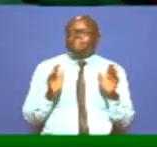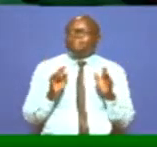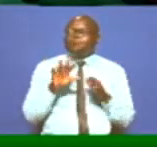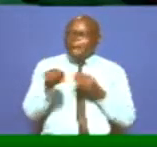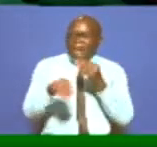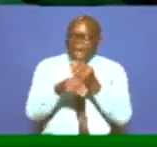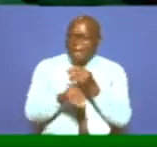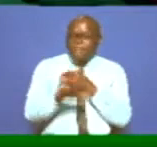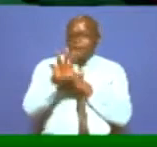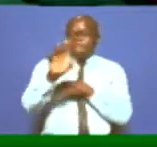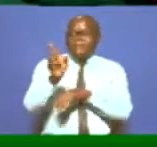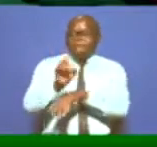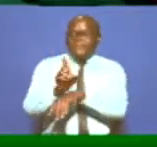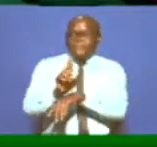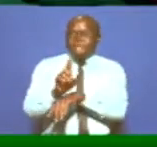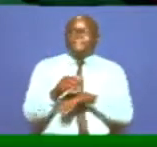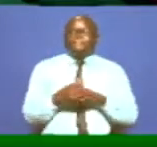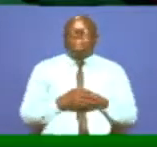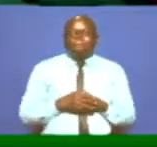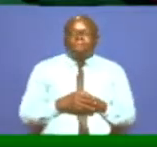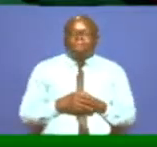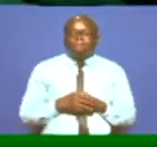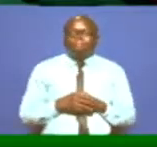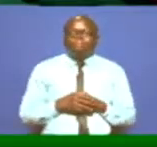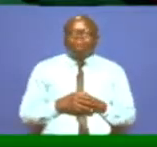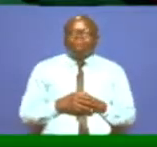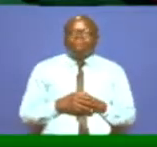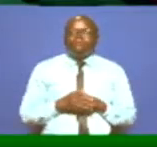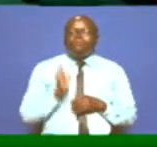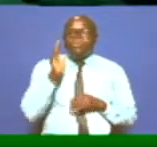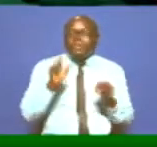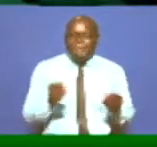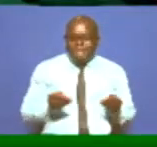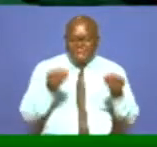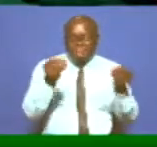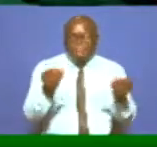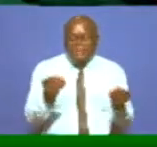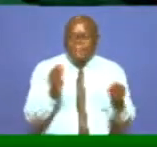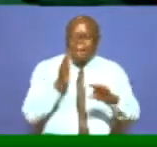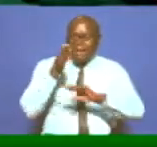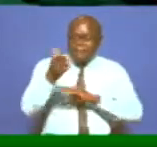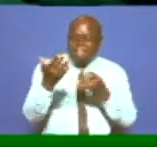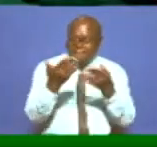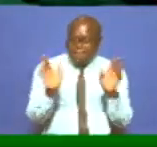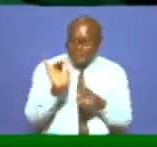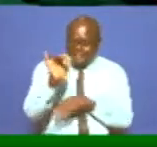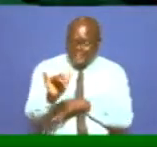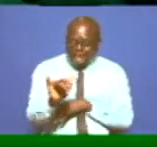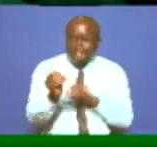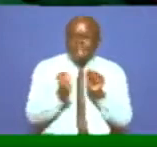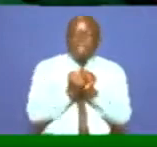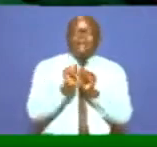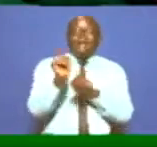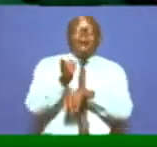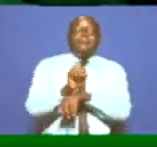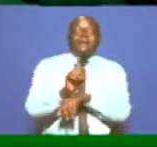additional 5 minutes will be given upon the expiry of 10 minutes.